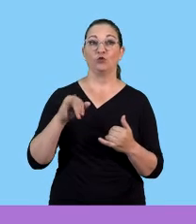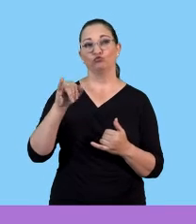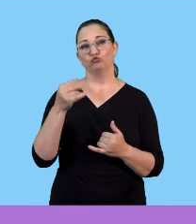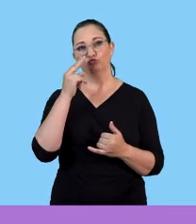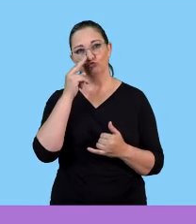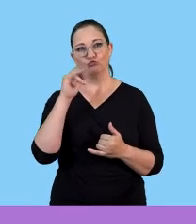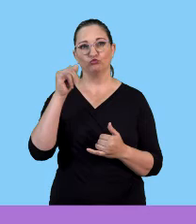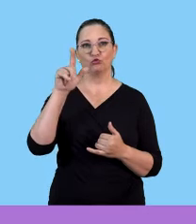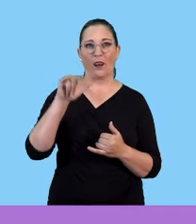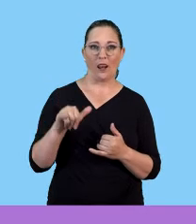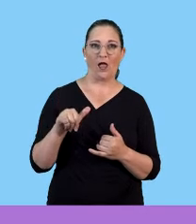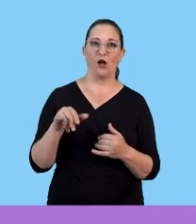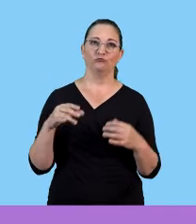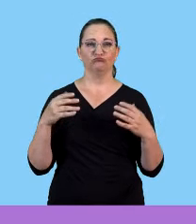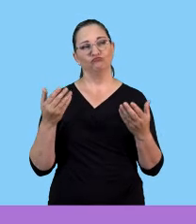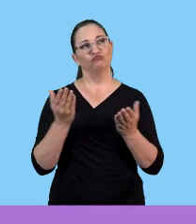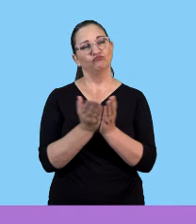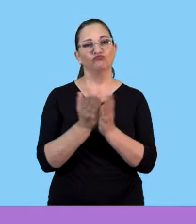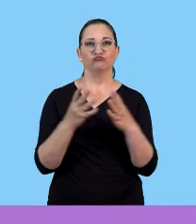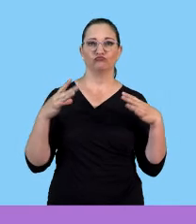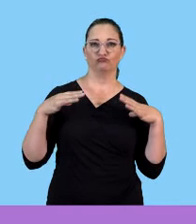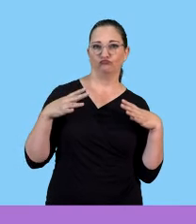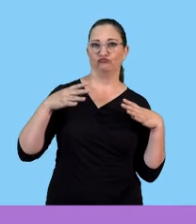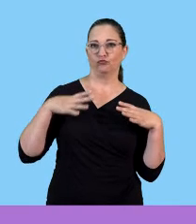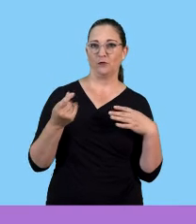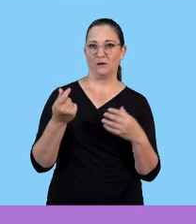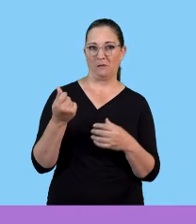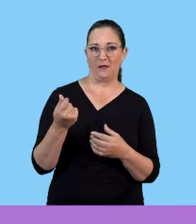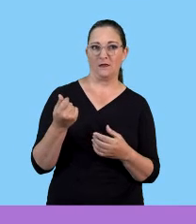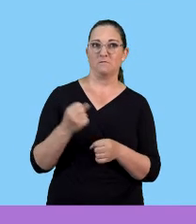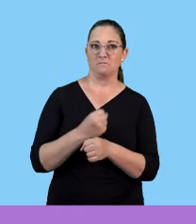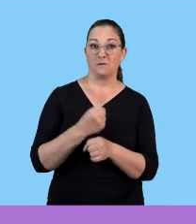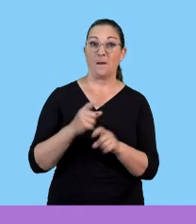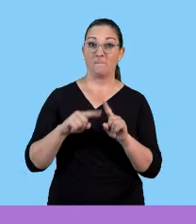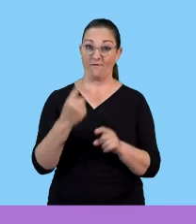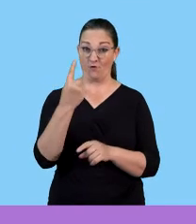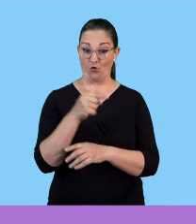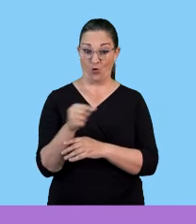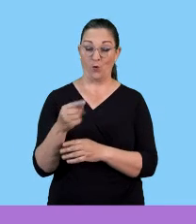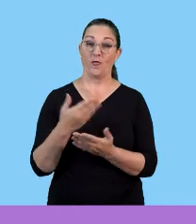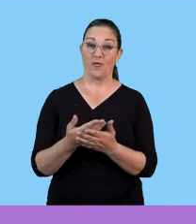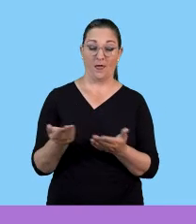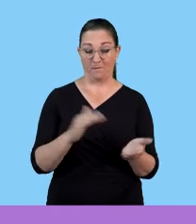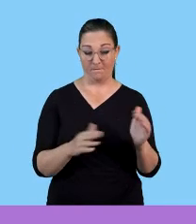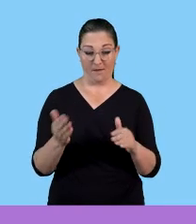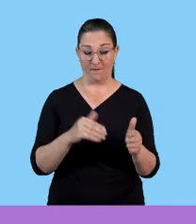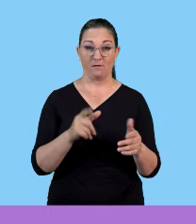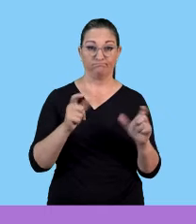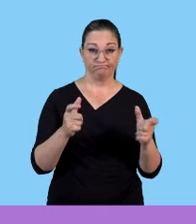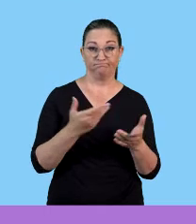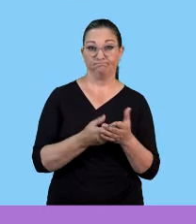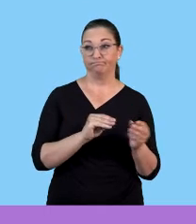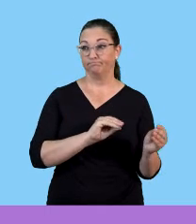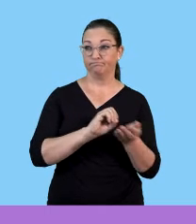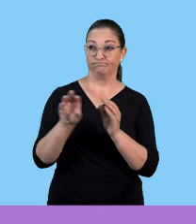to make more pocket money, their father has employed Vuyo and Sipo for 1 week to help package the biscuits into boxes so